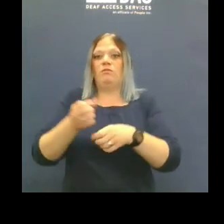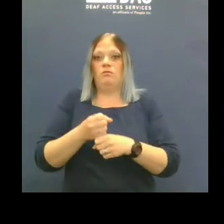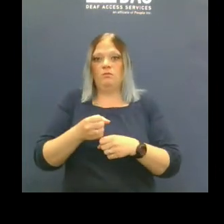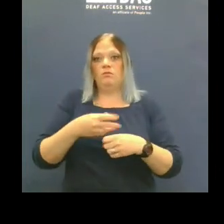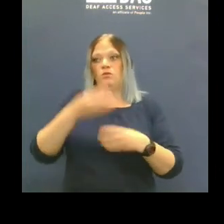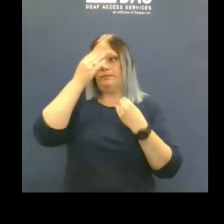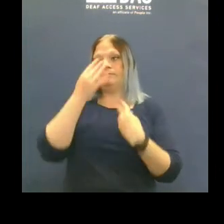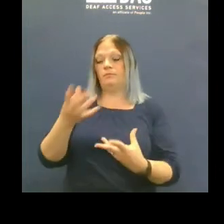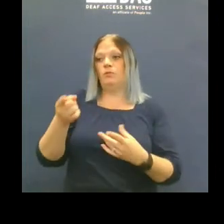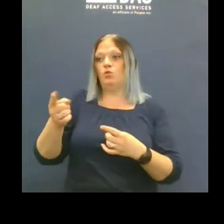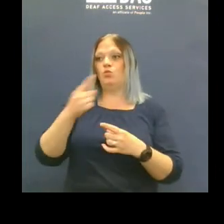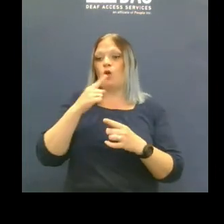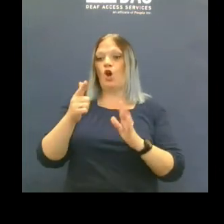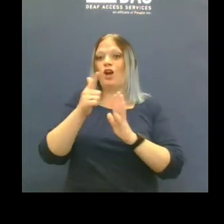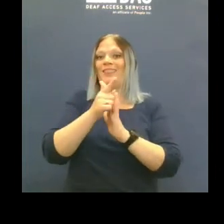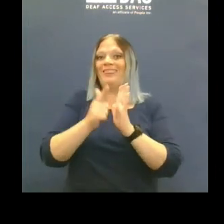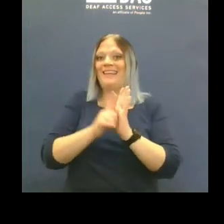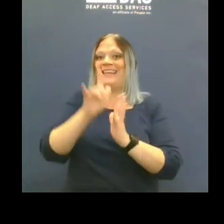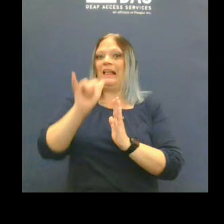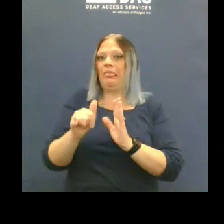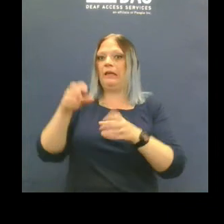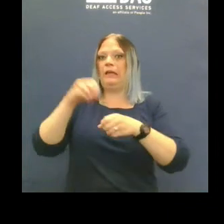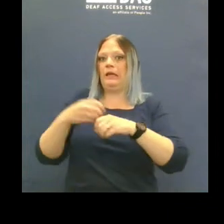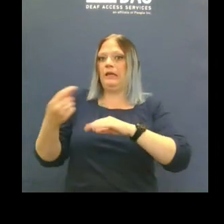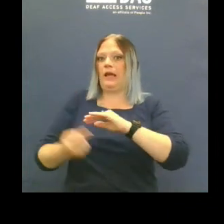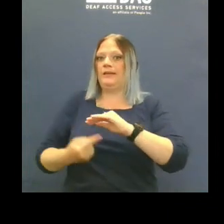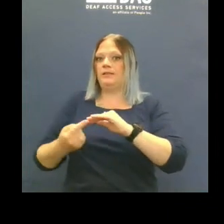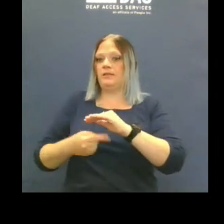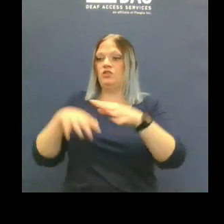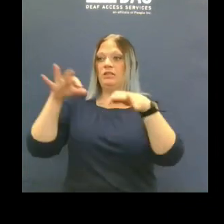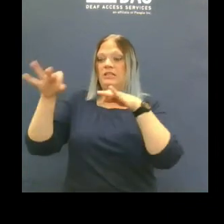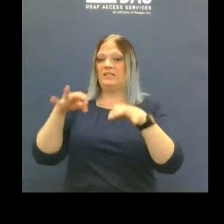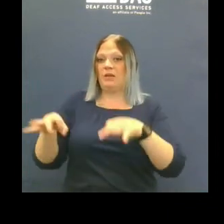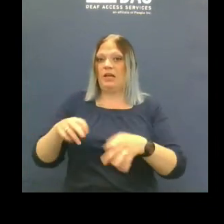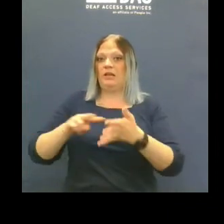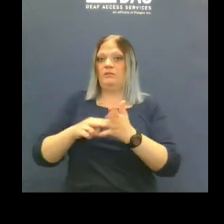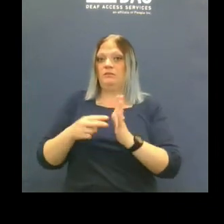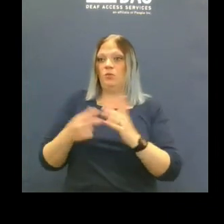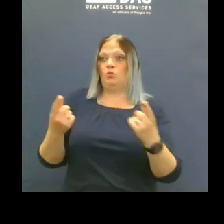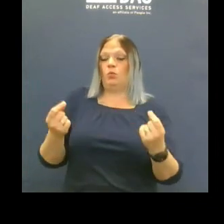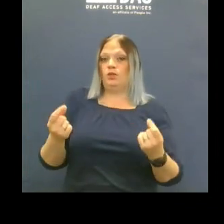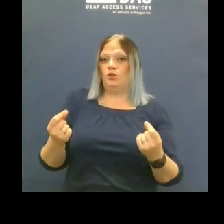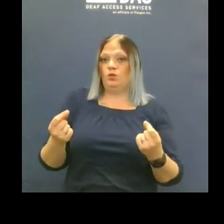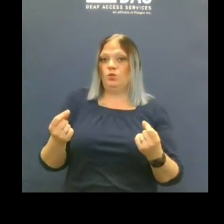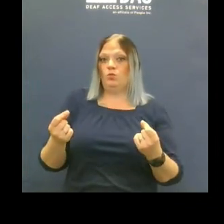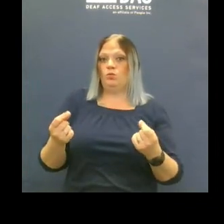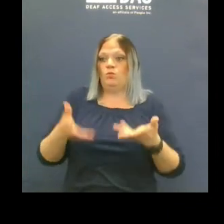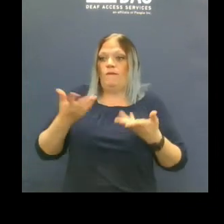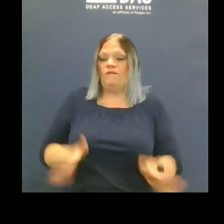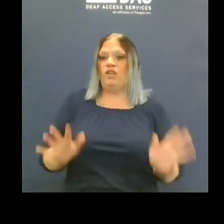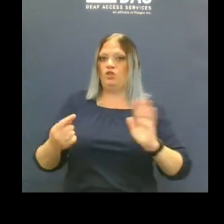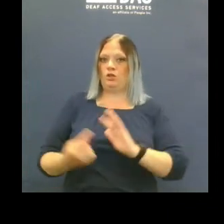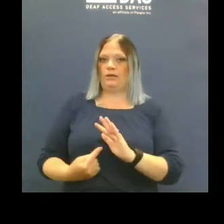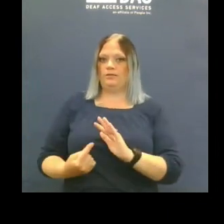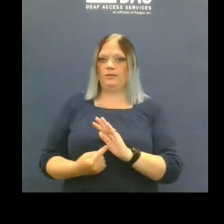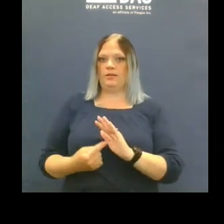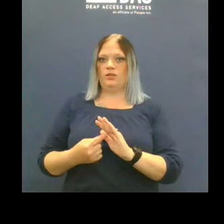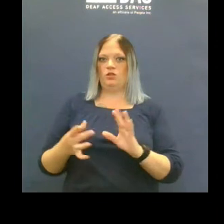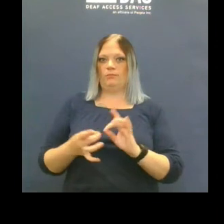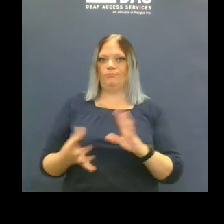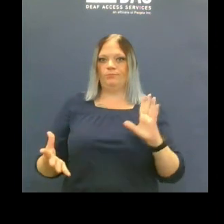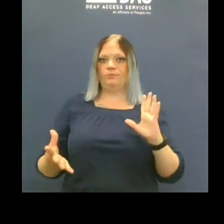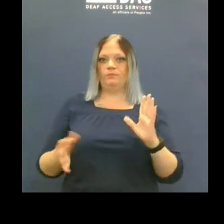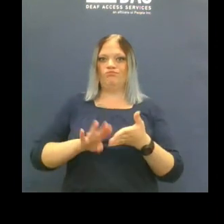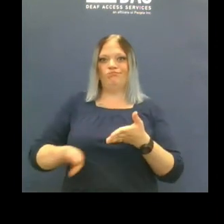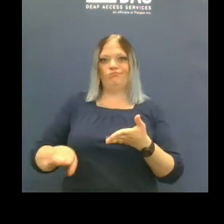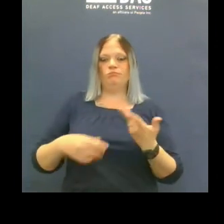you that you are legally in isolation, explain to you what that means and what you need to do to get out of isolation, which is usually just